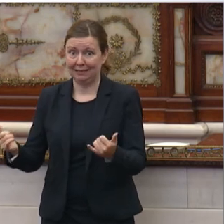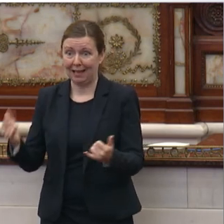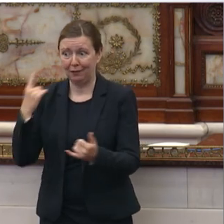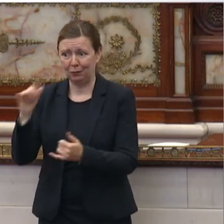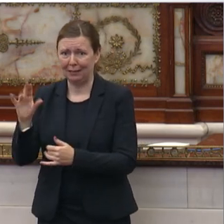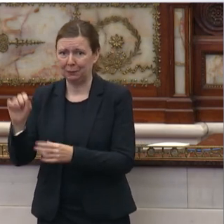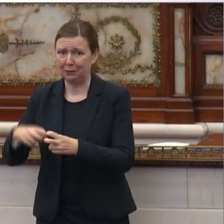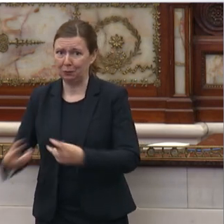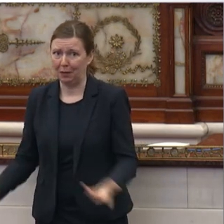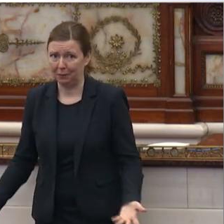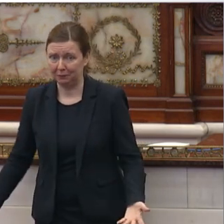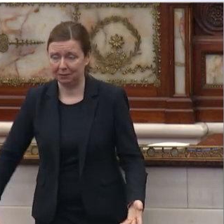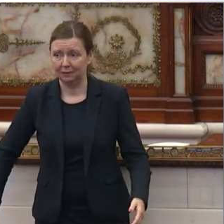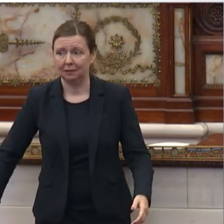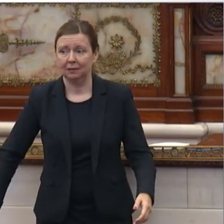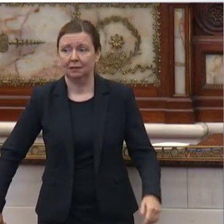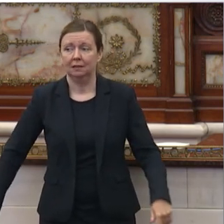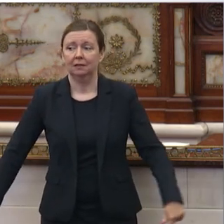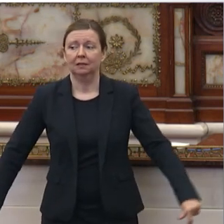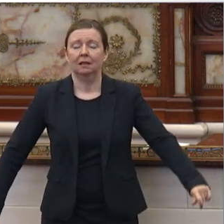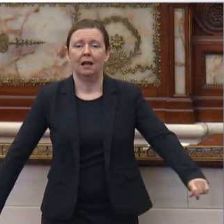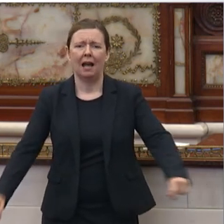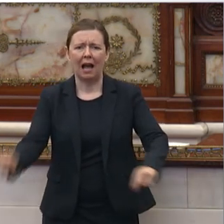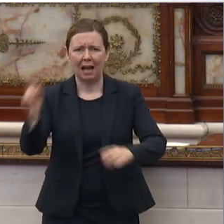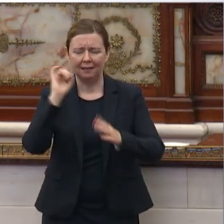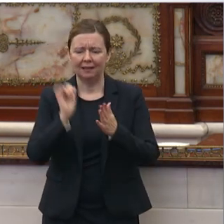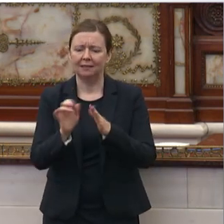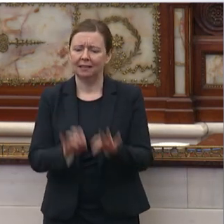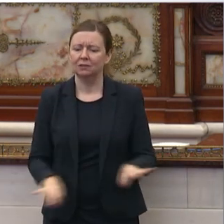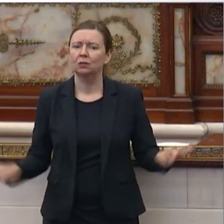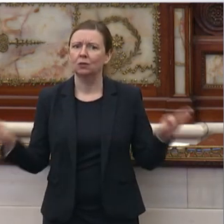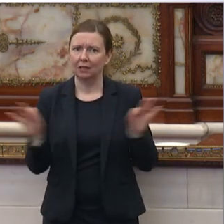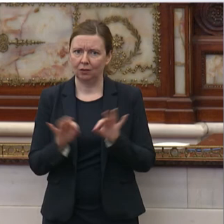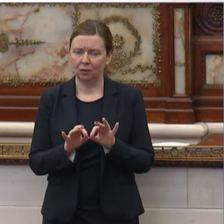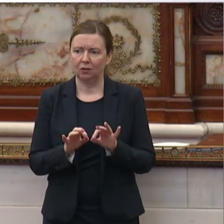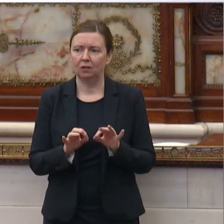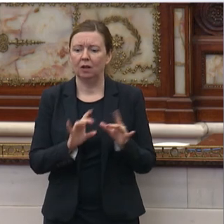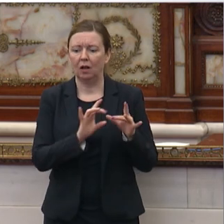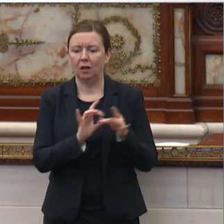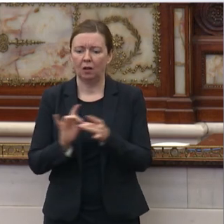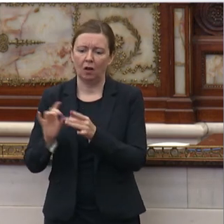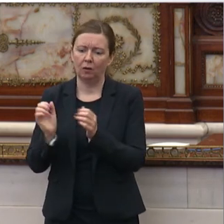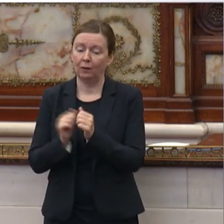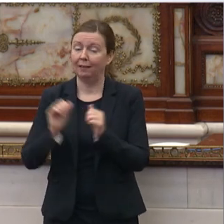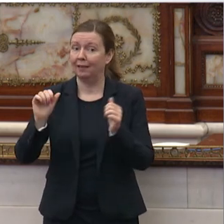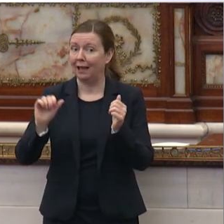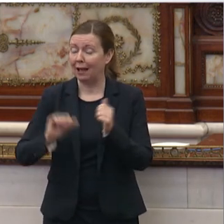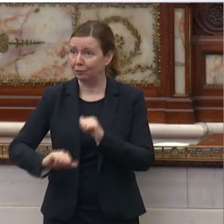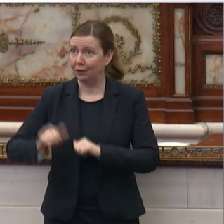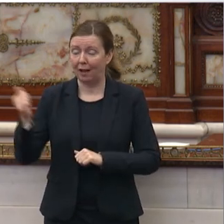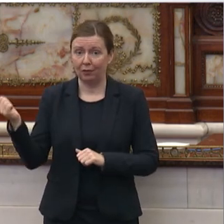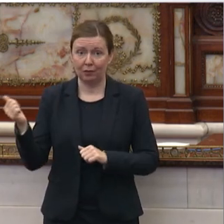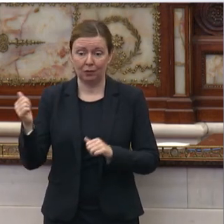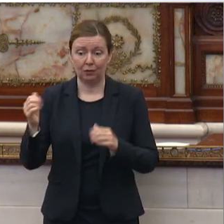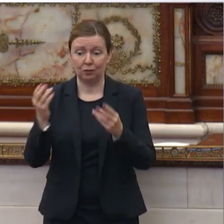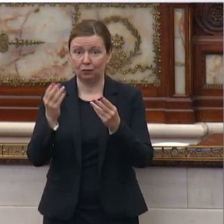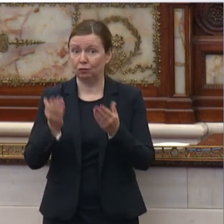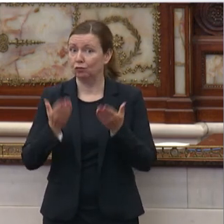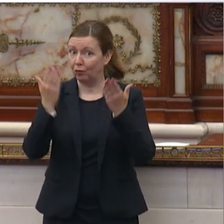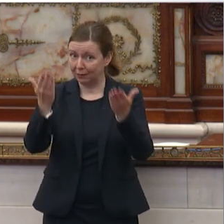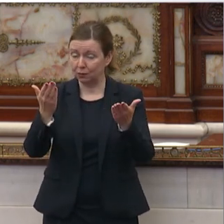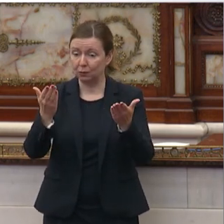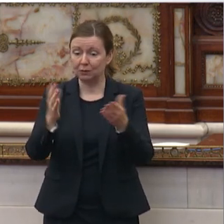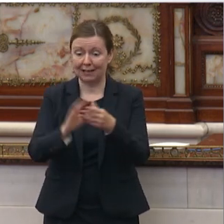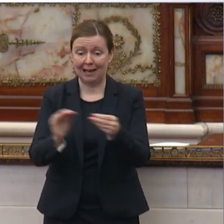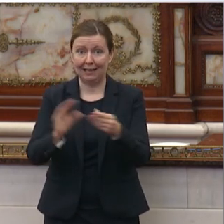asbestos problems. I do think it is critical, along with every other resolution and hearing that has